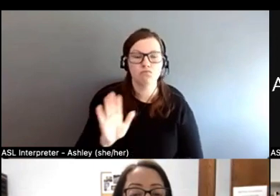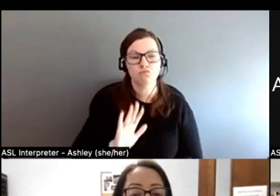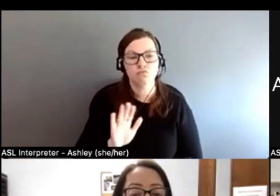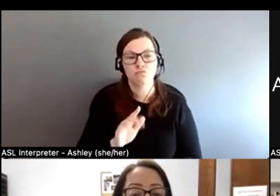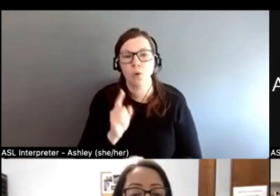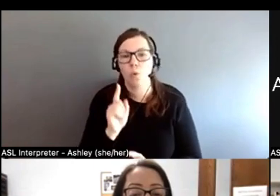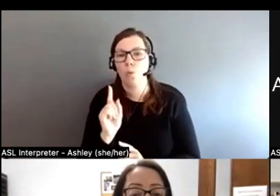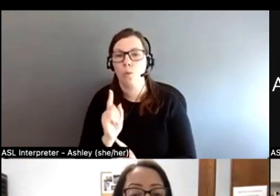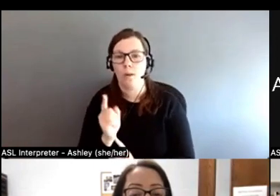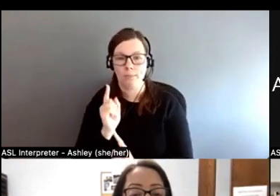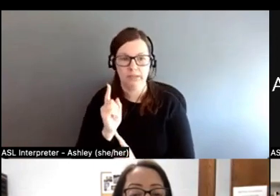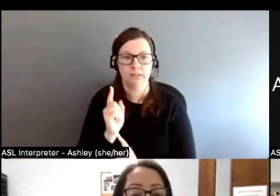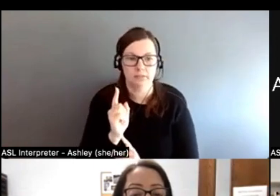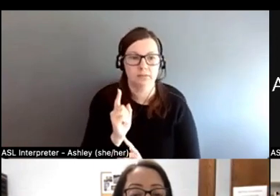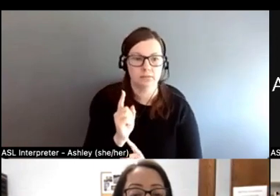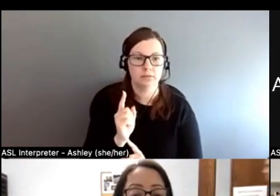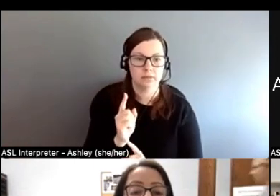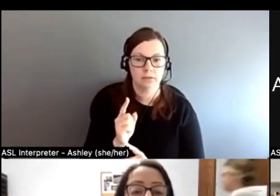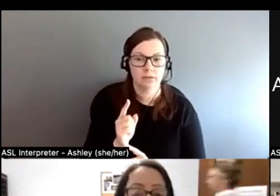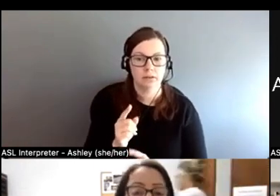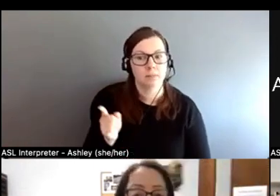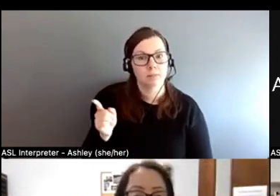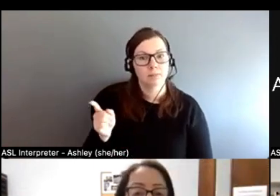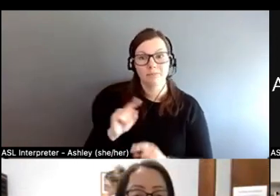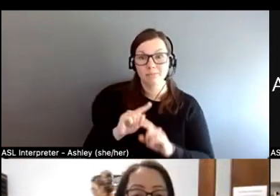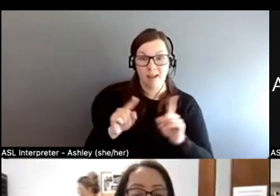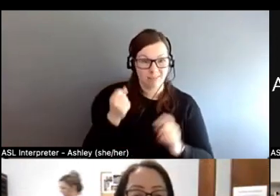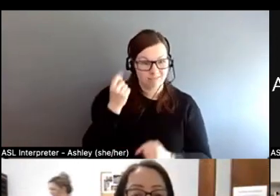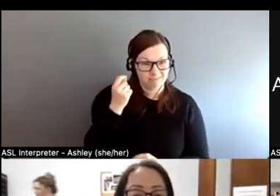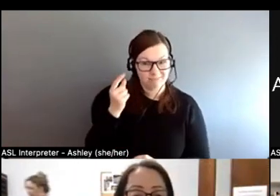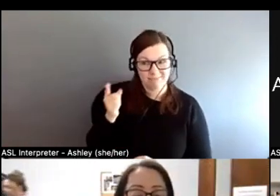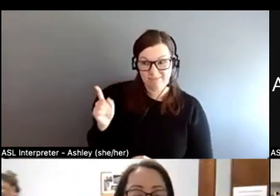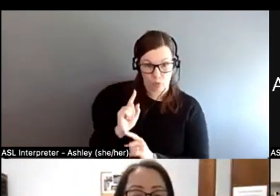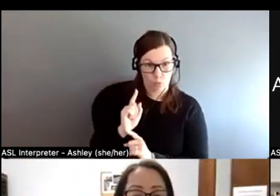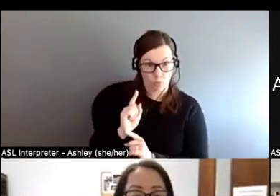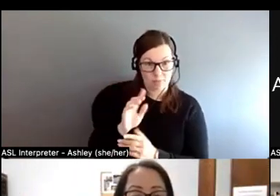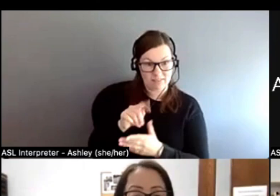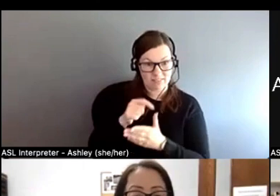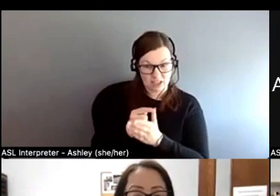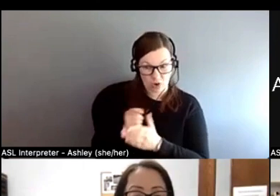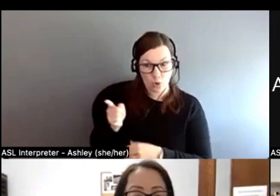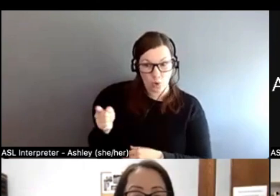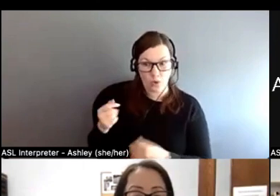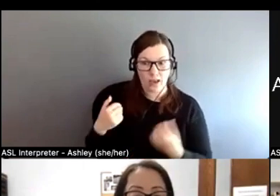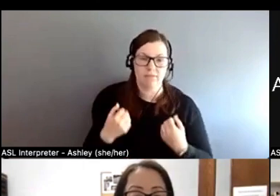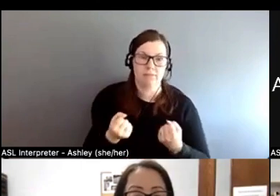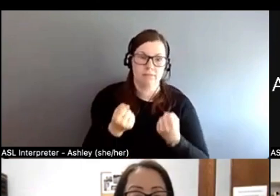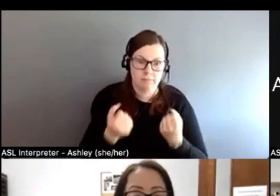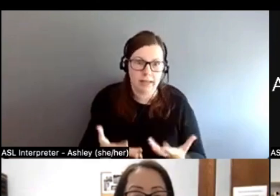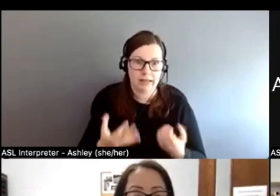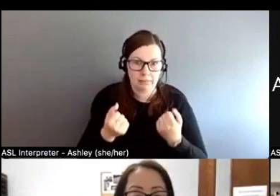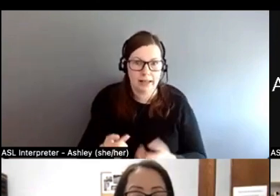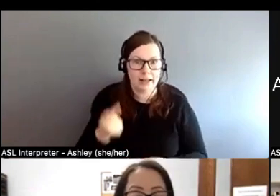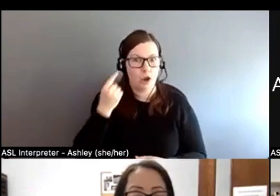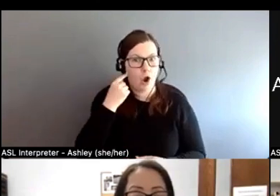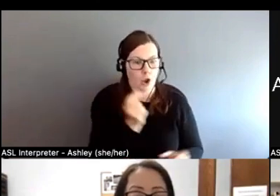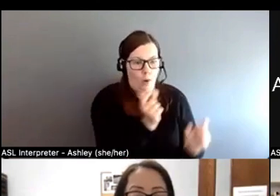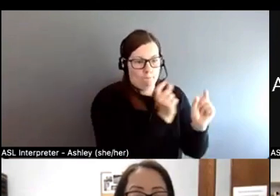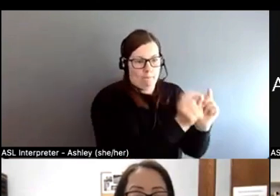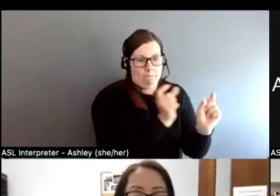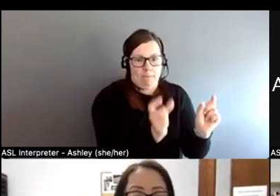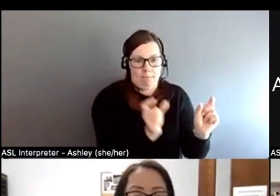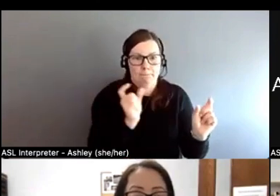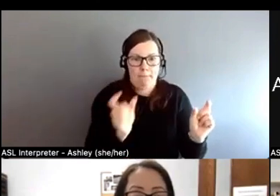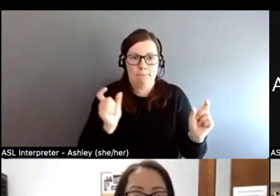audio recordings, and those had to be done in 2 pieces. So I think it is the length of the number